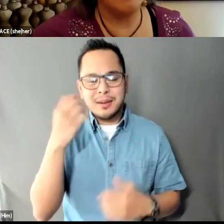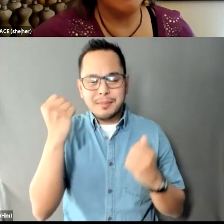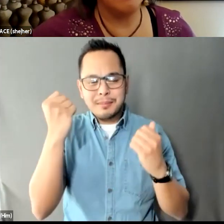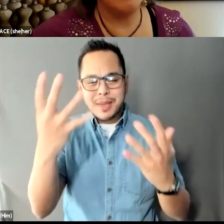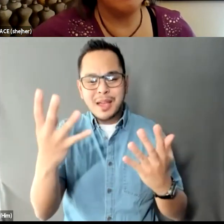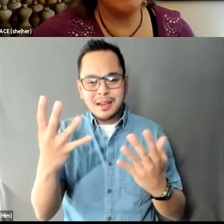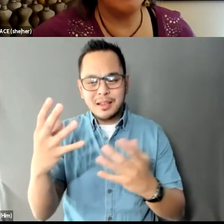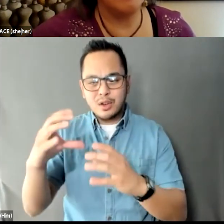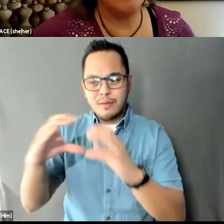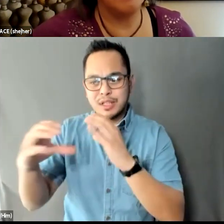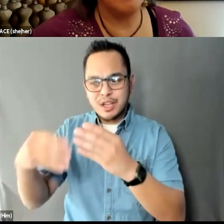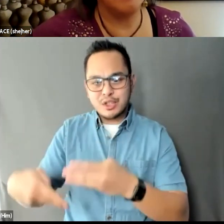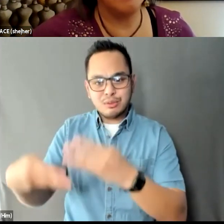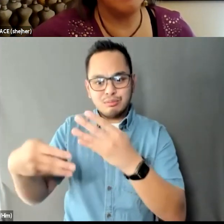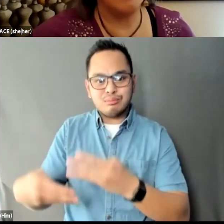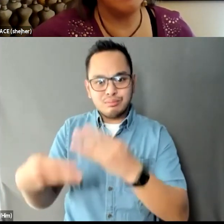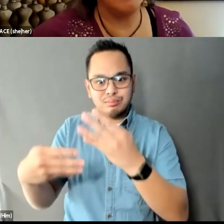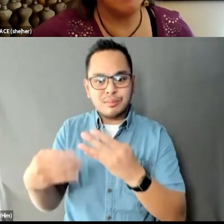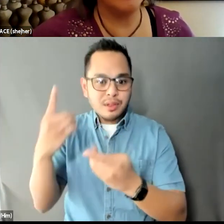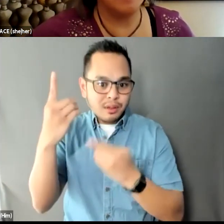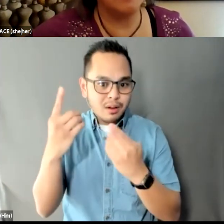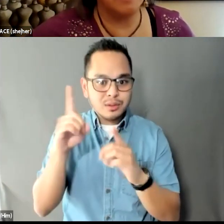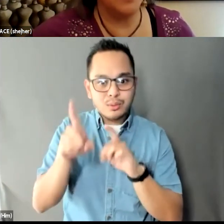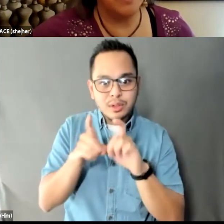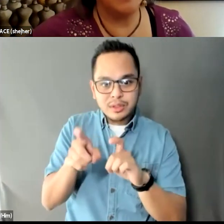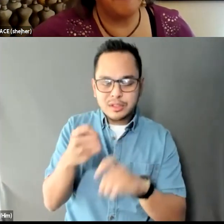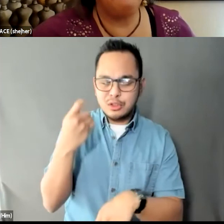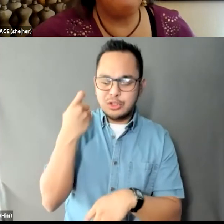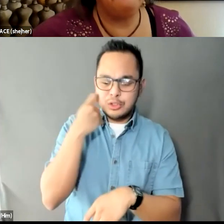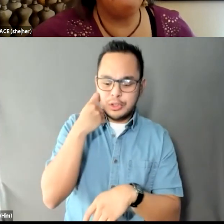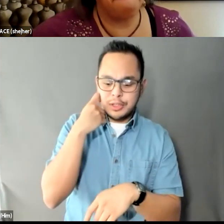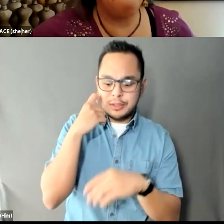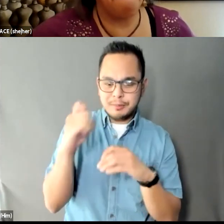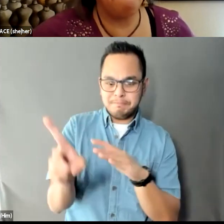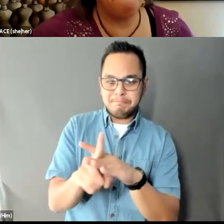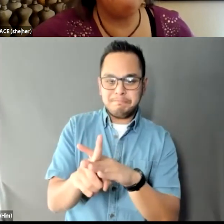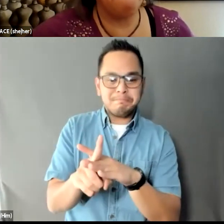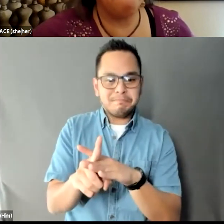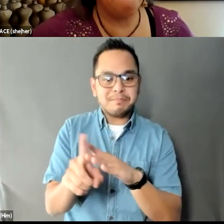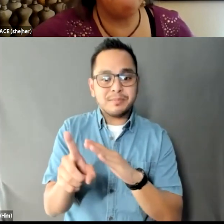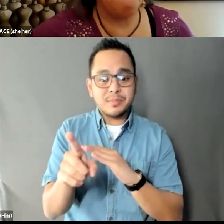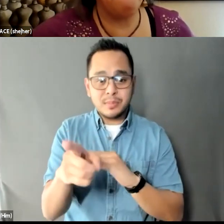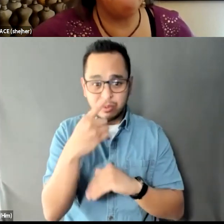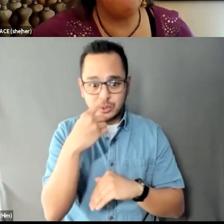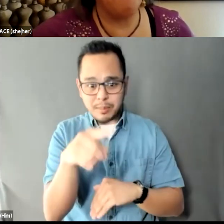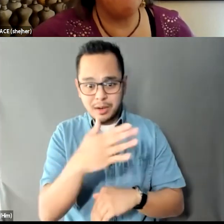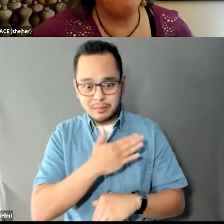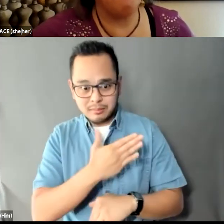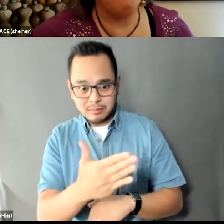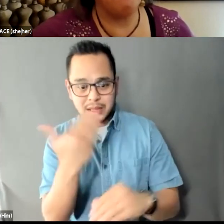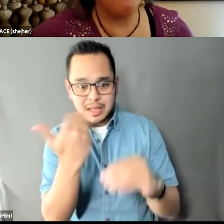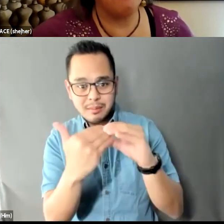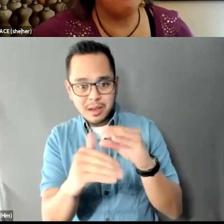juicy conversations and ideas and thoughts and questions have just been sparked. Would you be willing to share your email